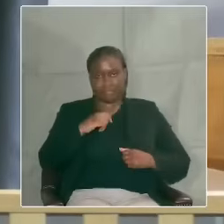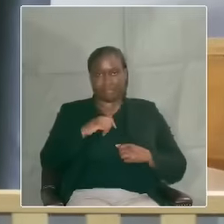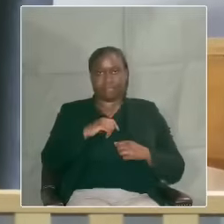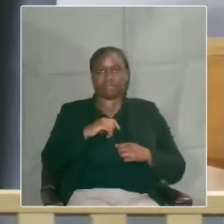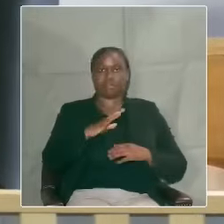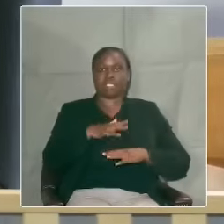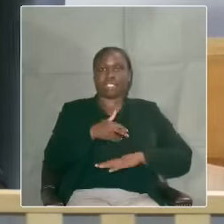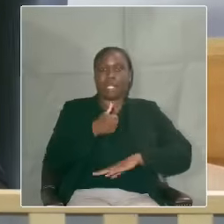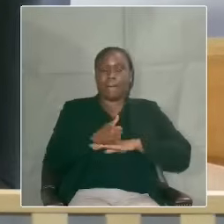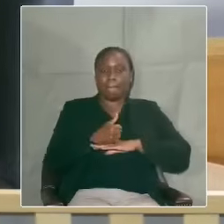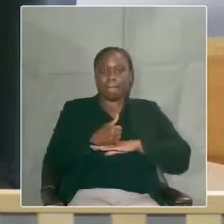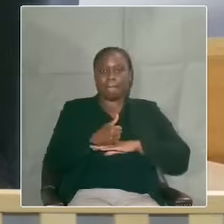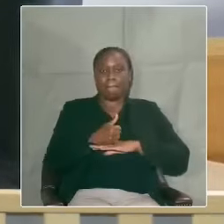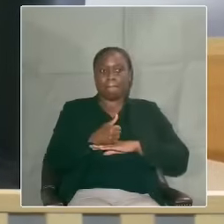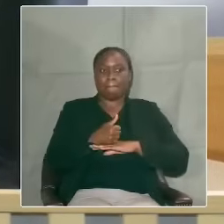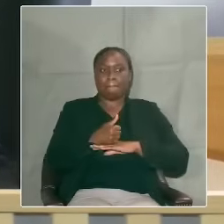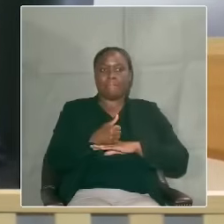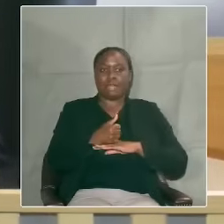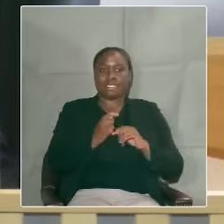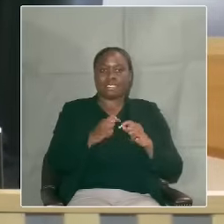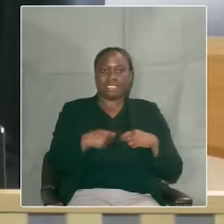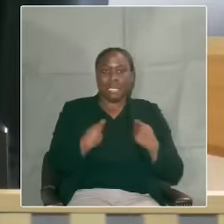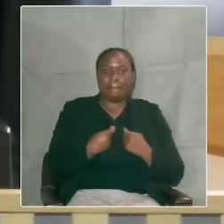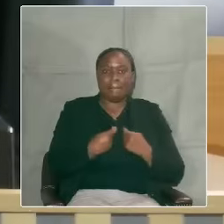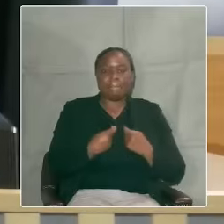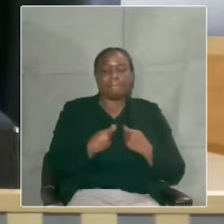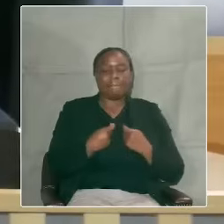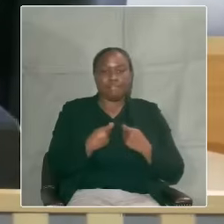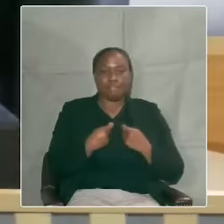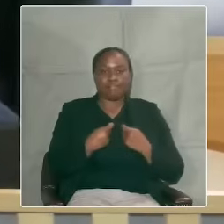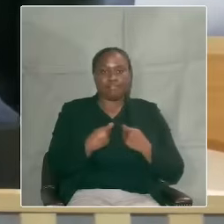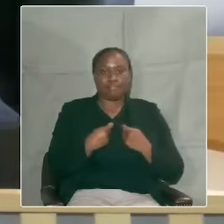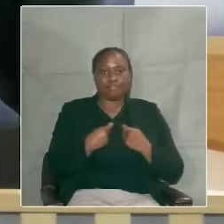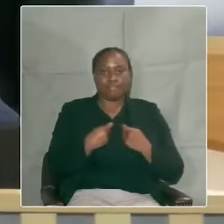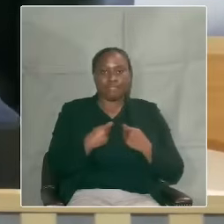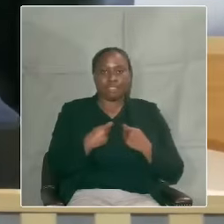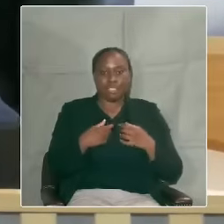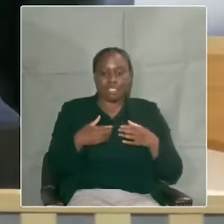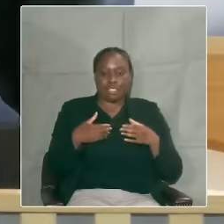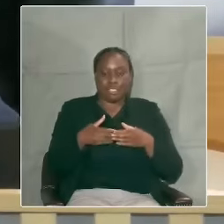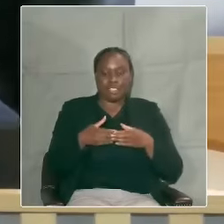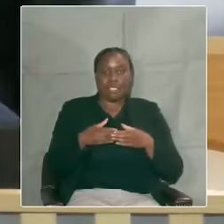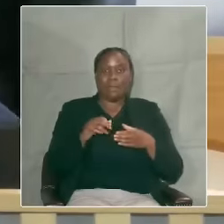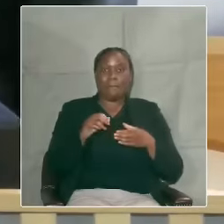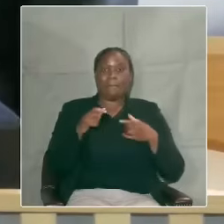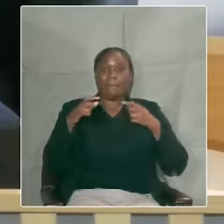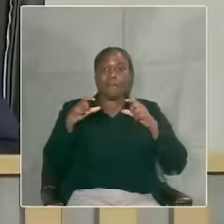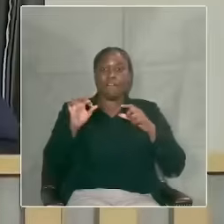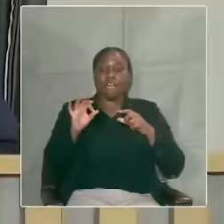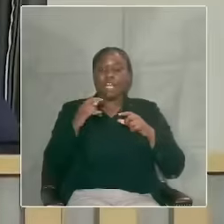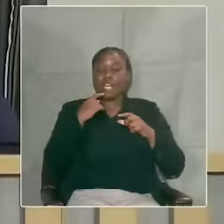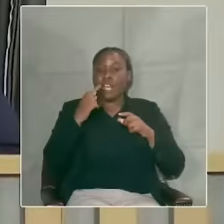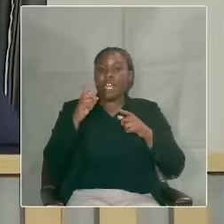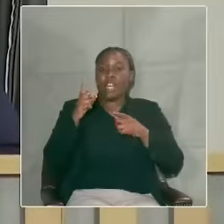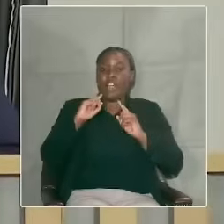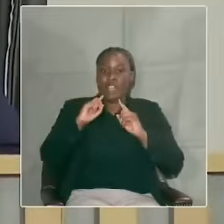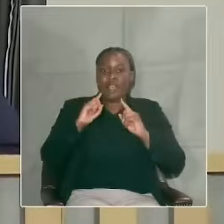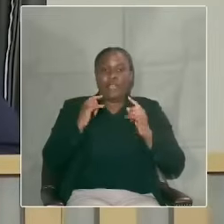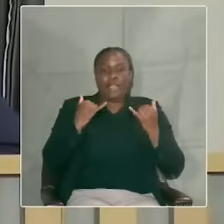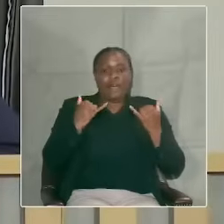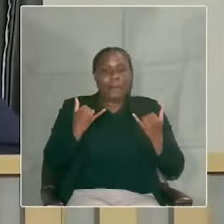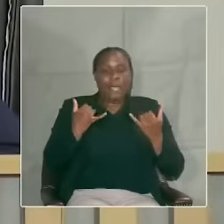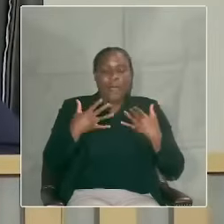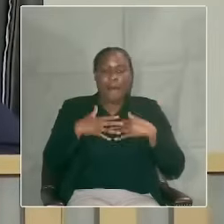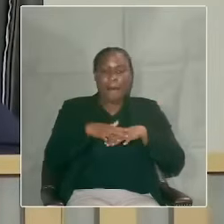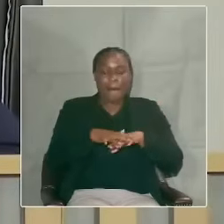up temporary transition teams. In fact, he says in paragraph 3, the directive requires immediate compliance